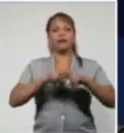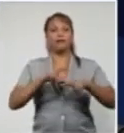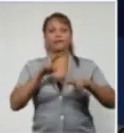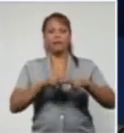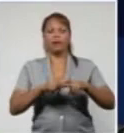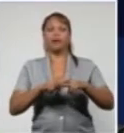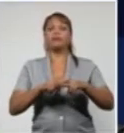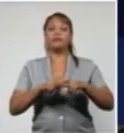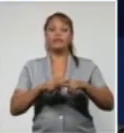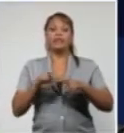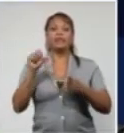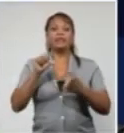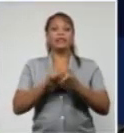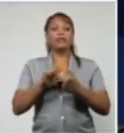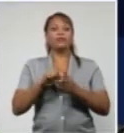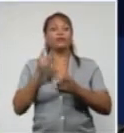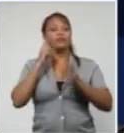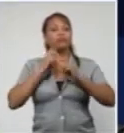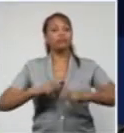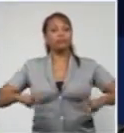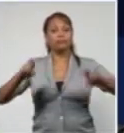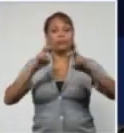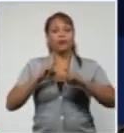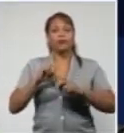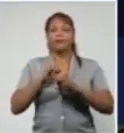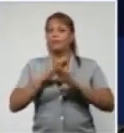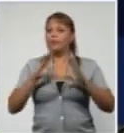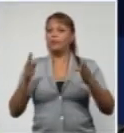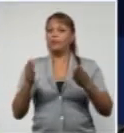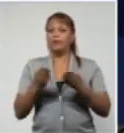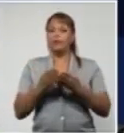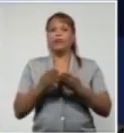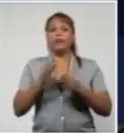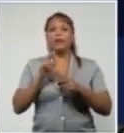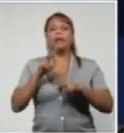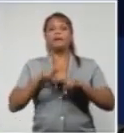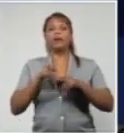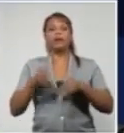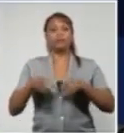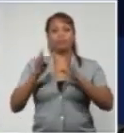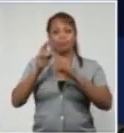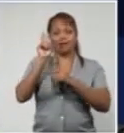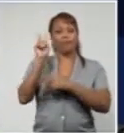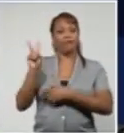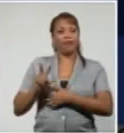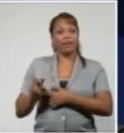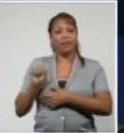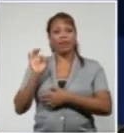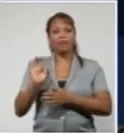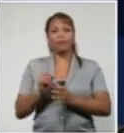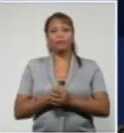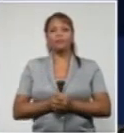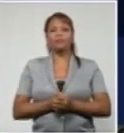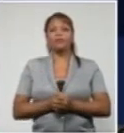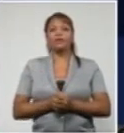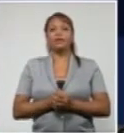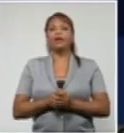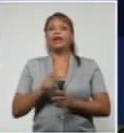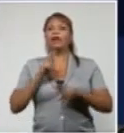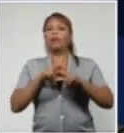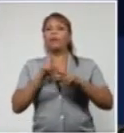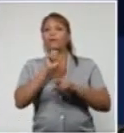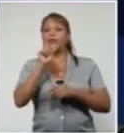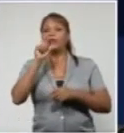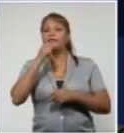Center, Villa Claras, Santiago de Cubas, the Genetic Engineering and Biotechnology Center